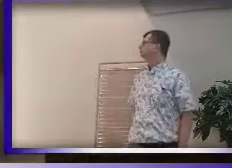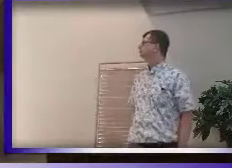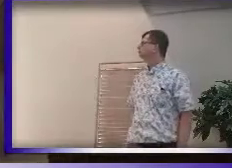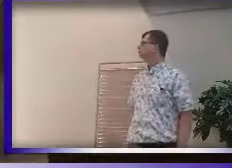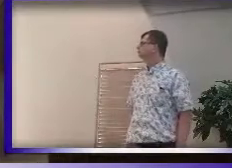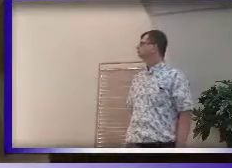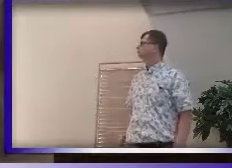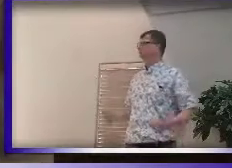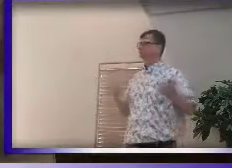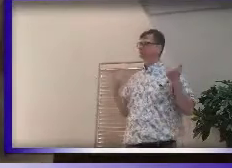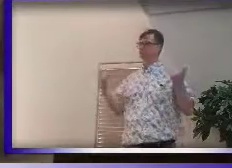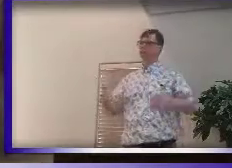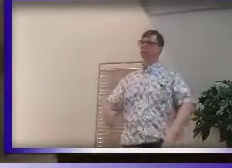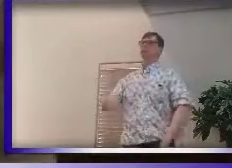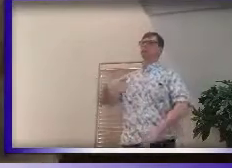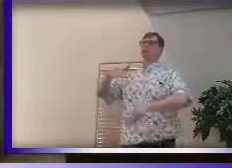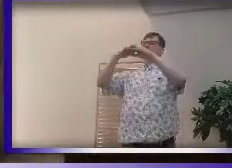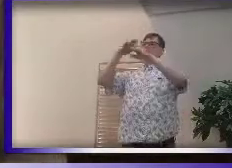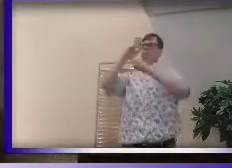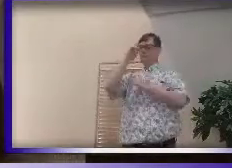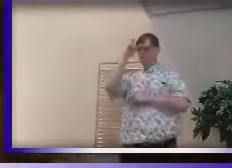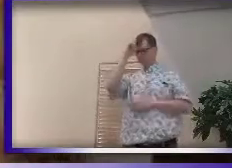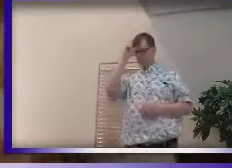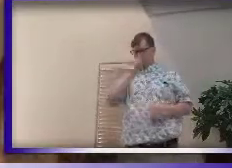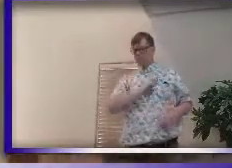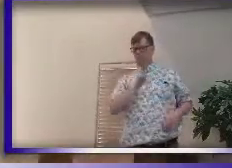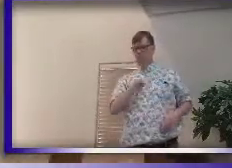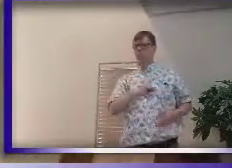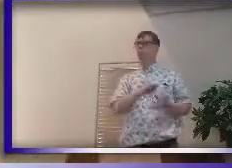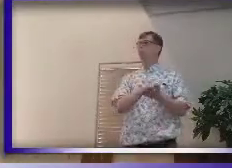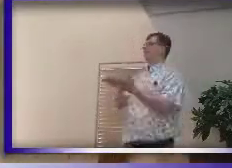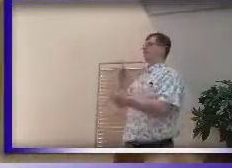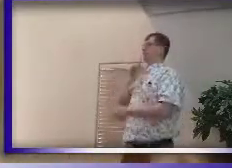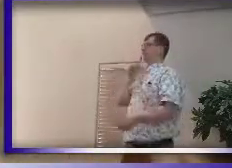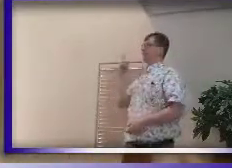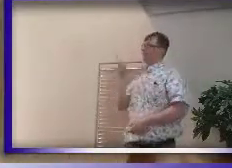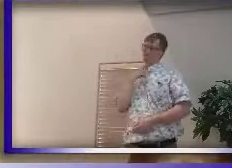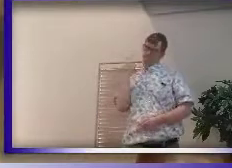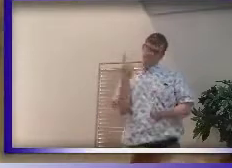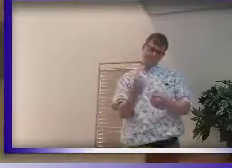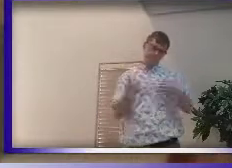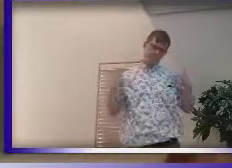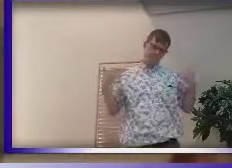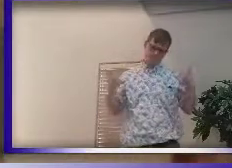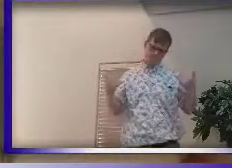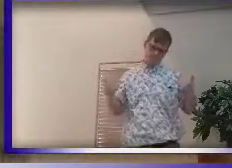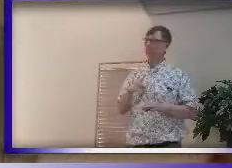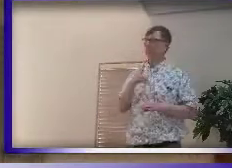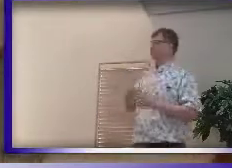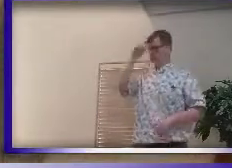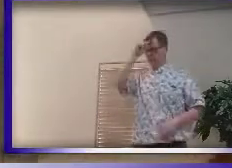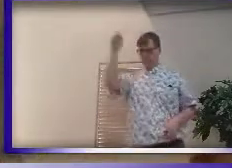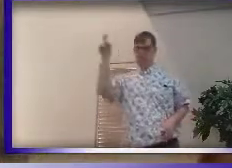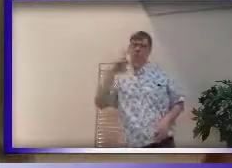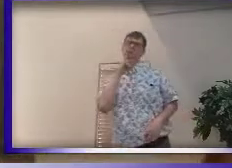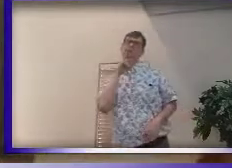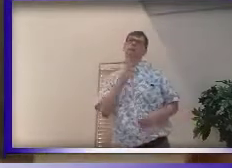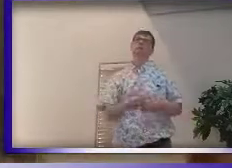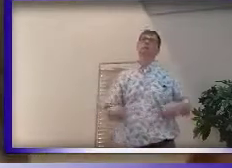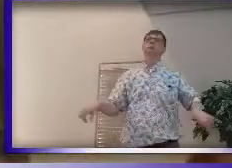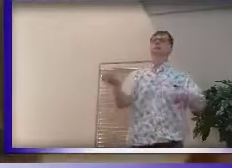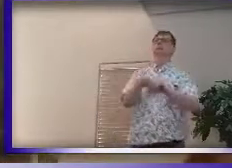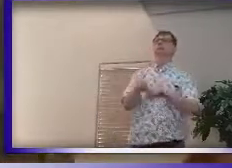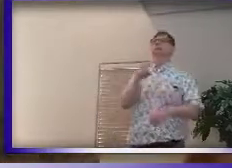What if you were raised in a religious tradition, perhaps whatever question it was that got you thrown out of Sunday